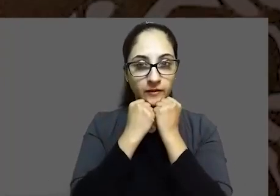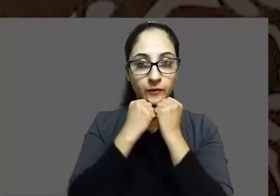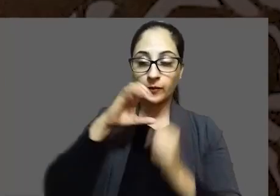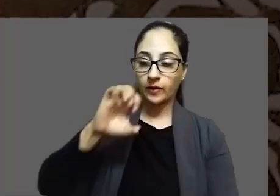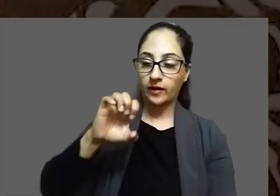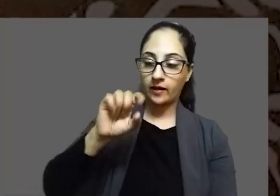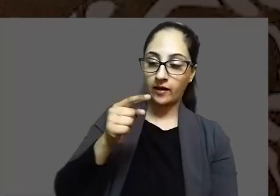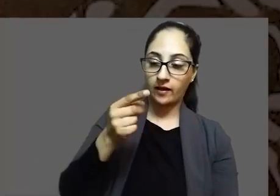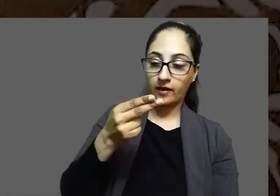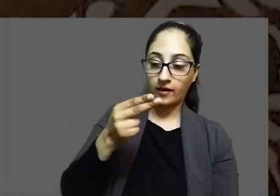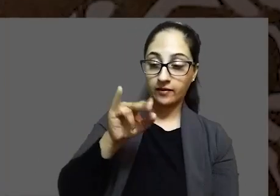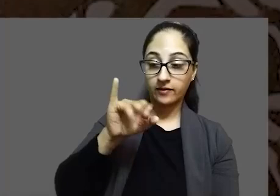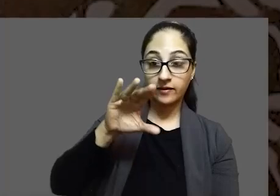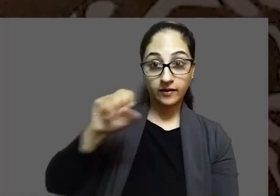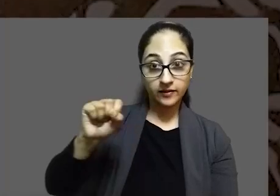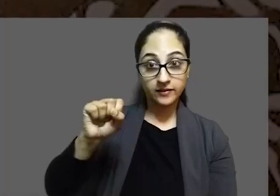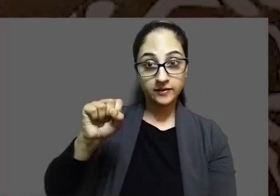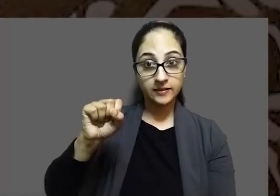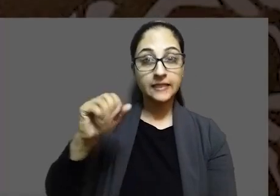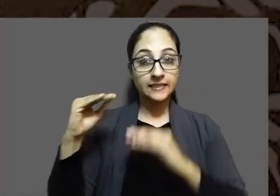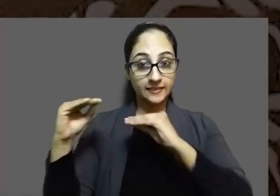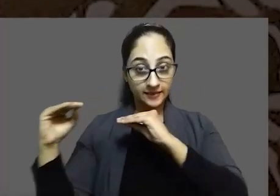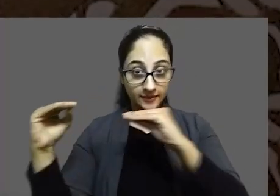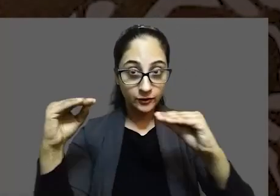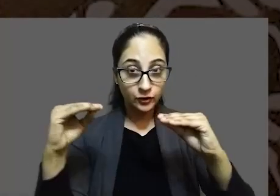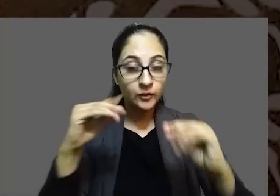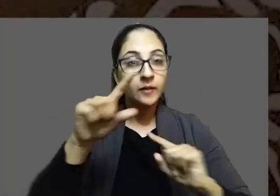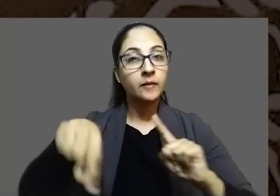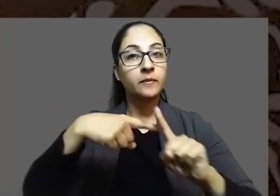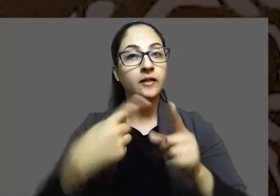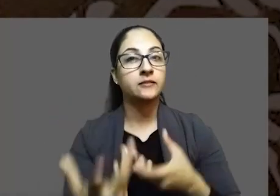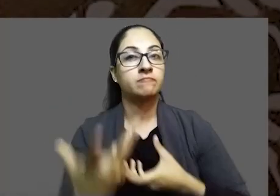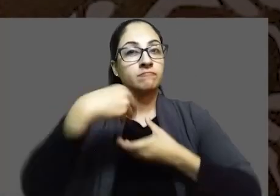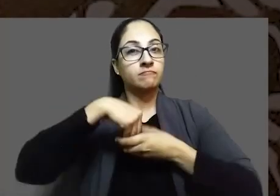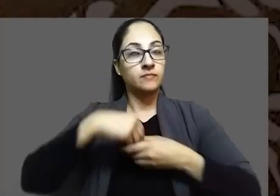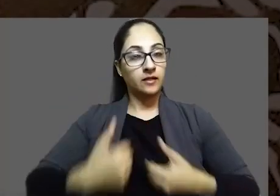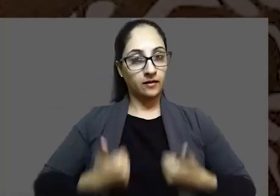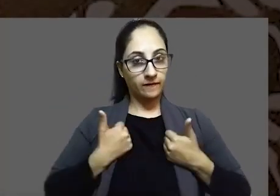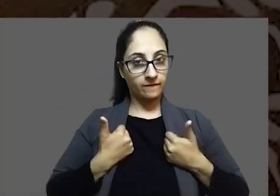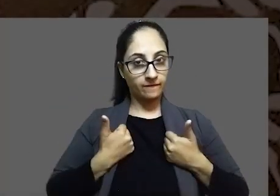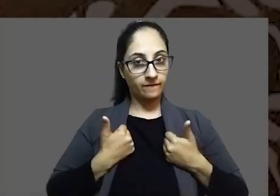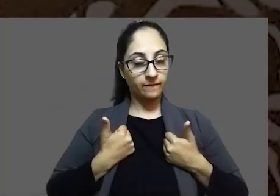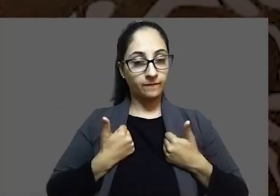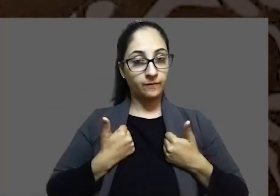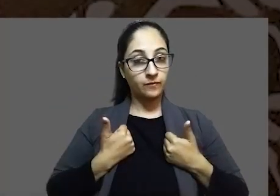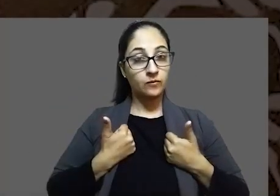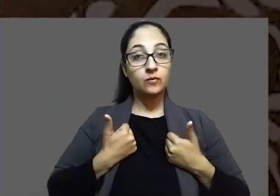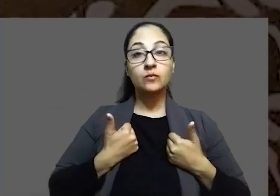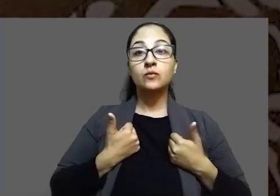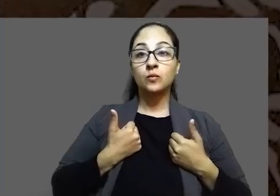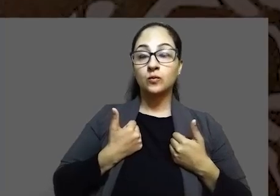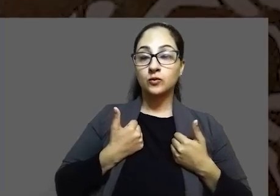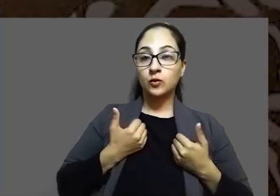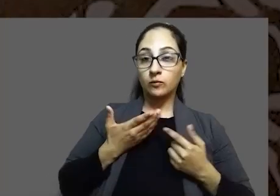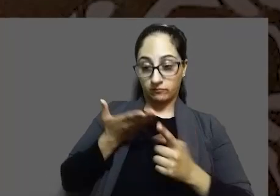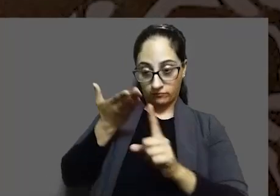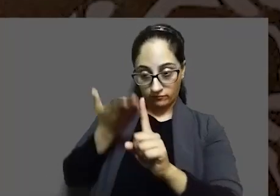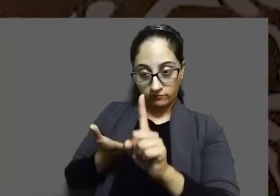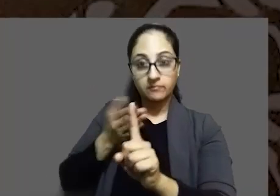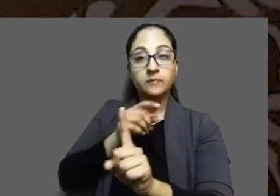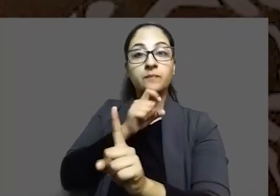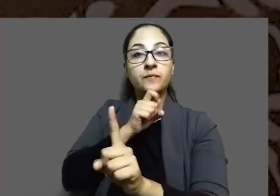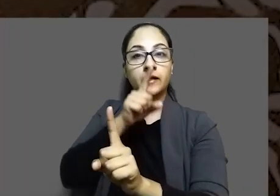point where he lives differently from the ethics that he's teaching. And so we can obviously talk about him as Imam, the